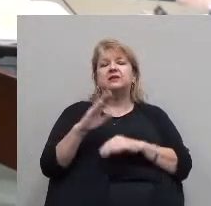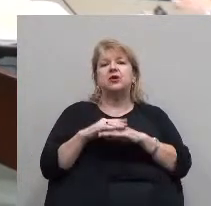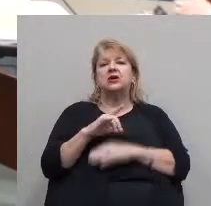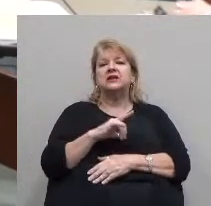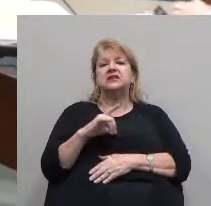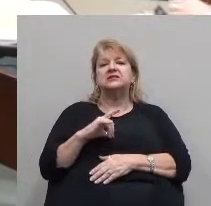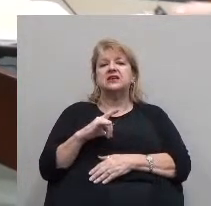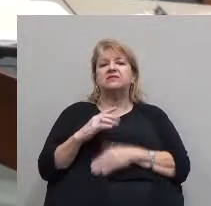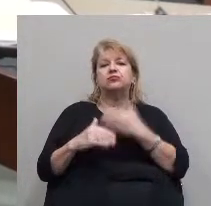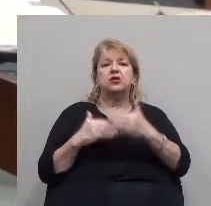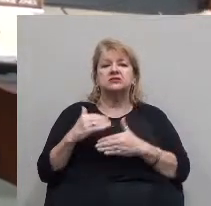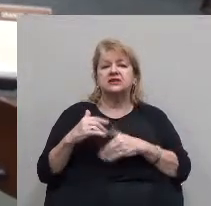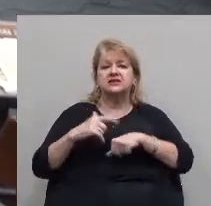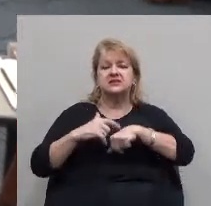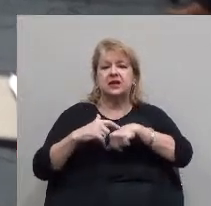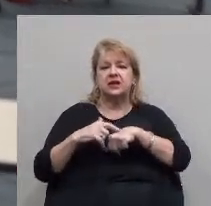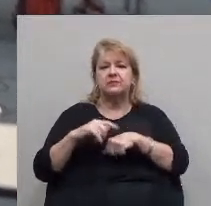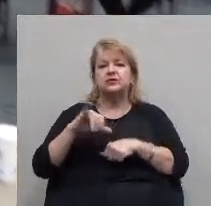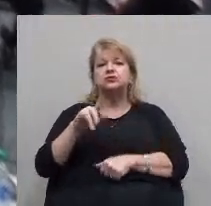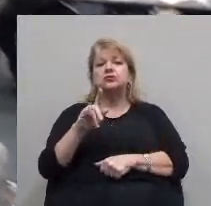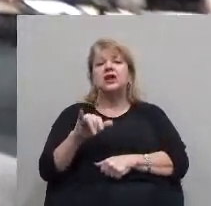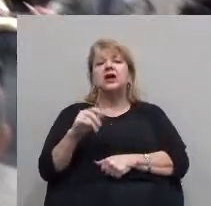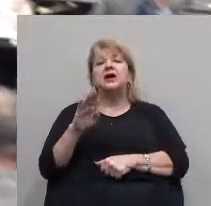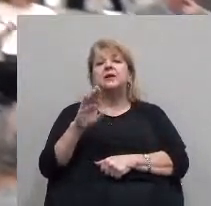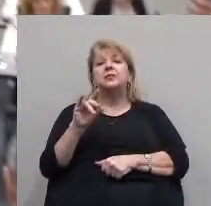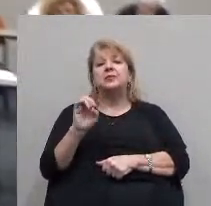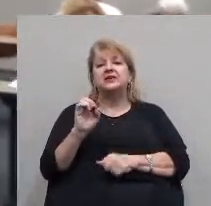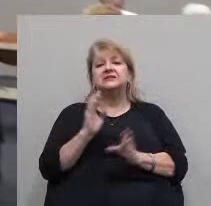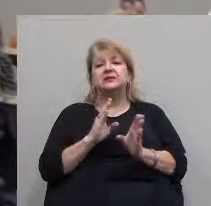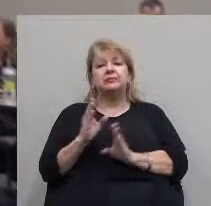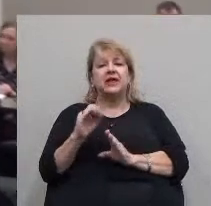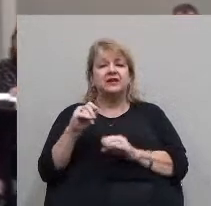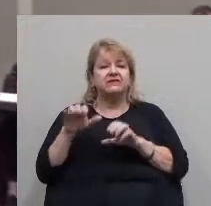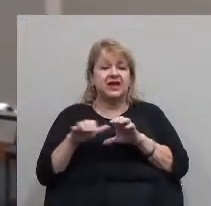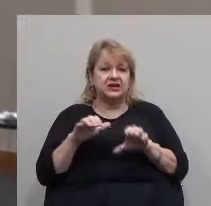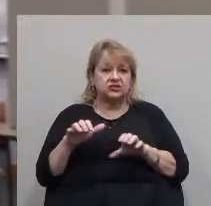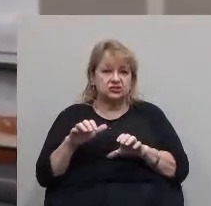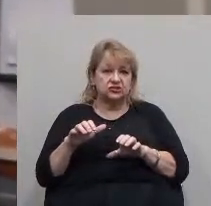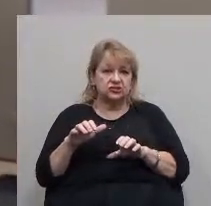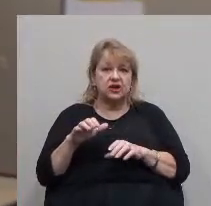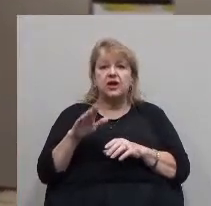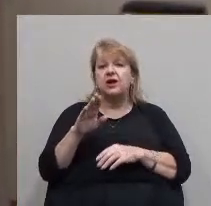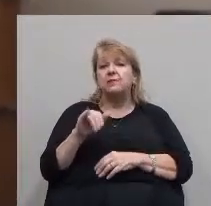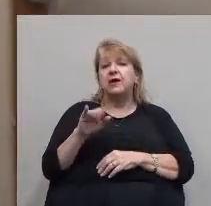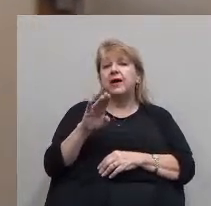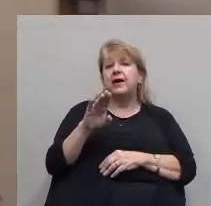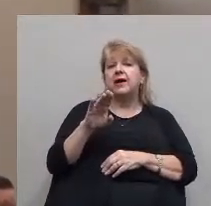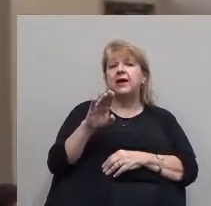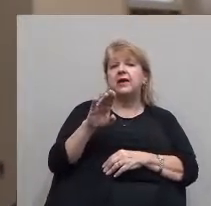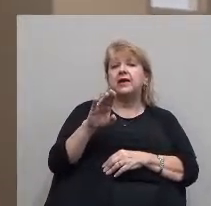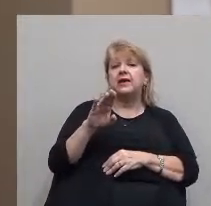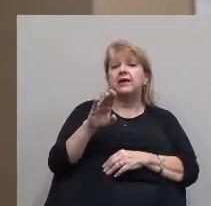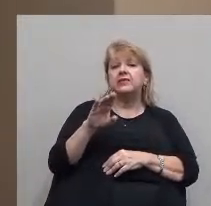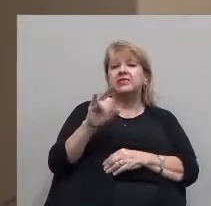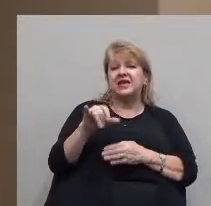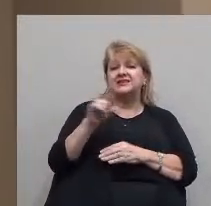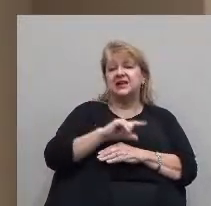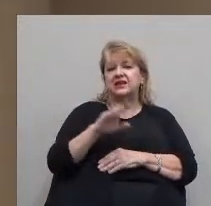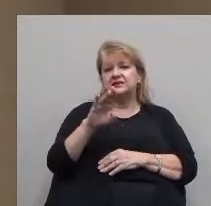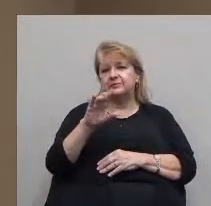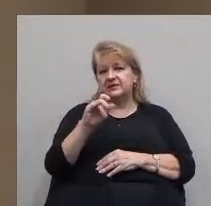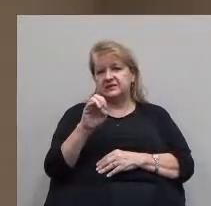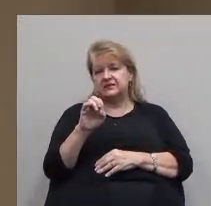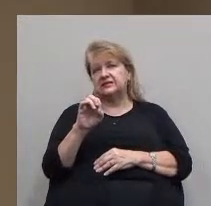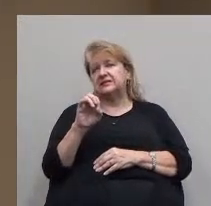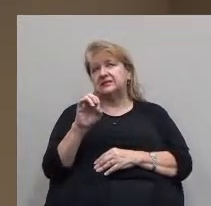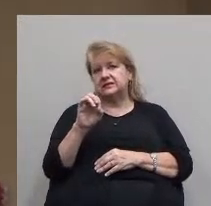legislative process timeline is July, which is the BESE plan of action completion. So by the BESE, by that date,